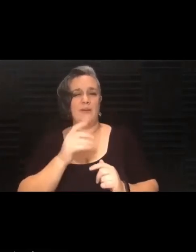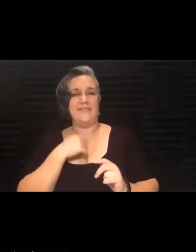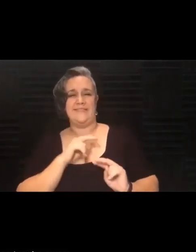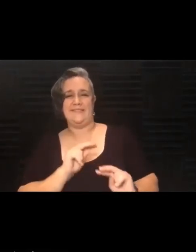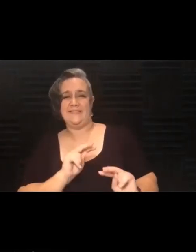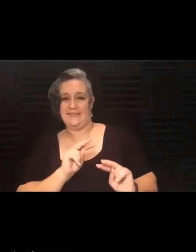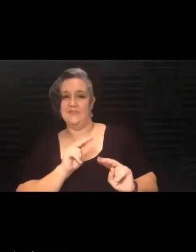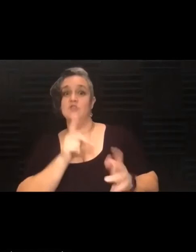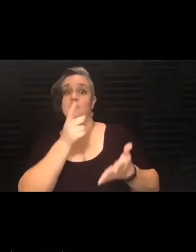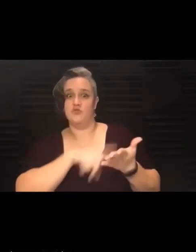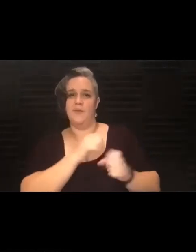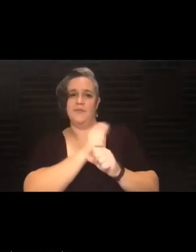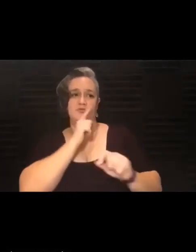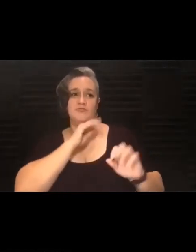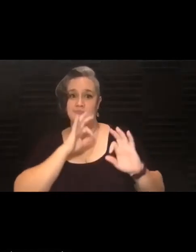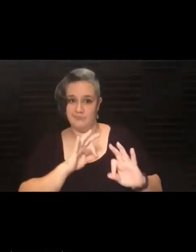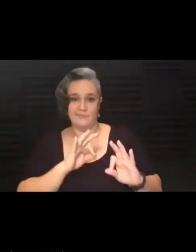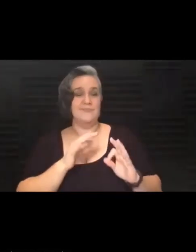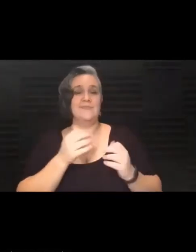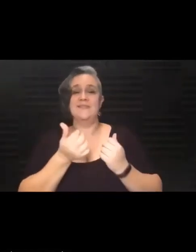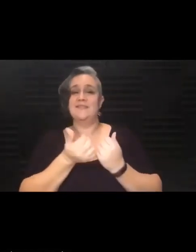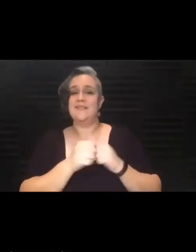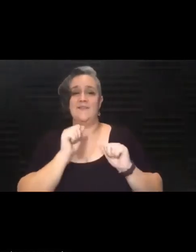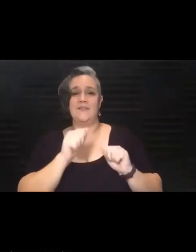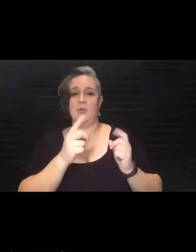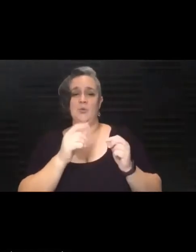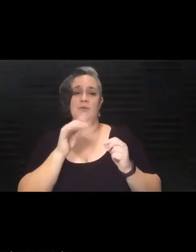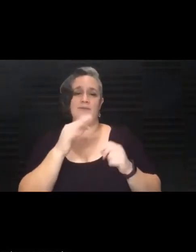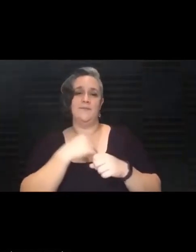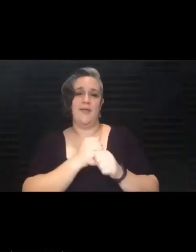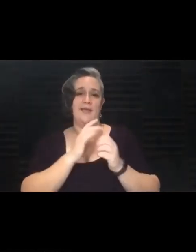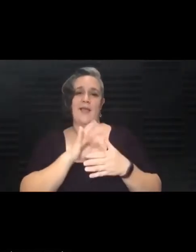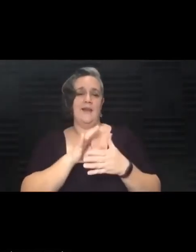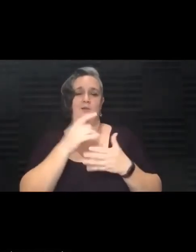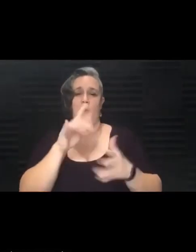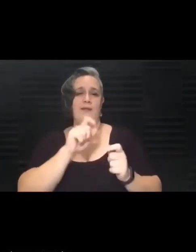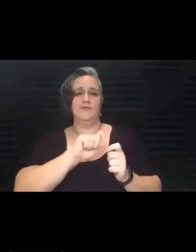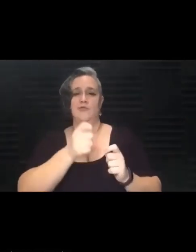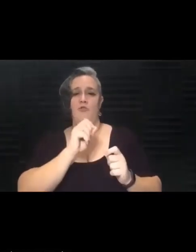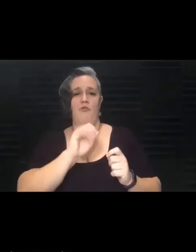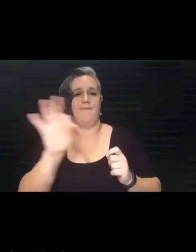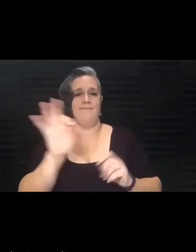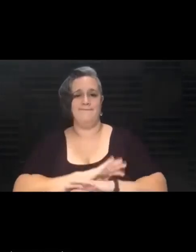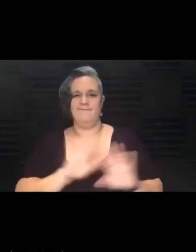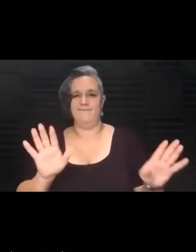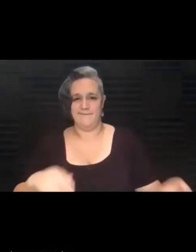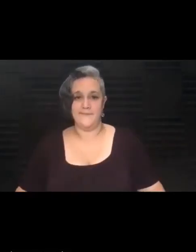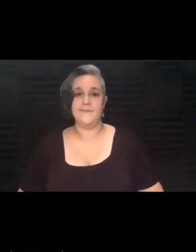text. The safest thing you can do when you're designing content is just to turn it off.